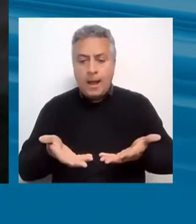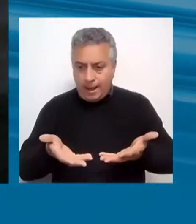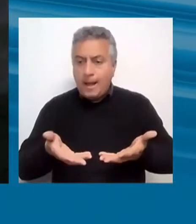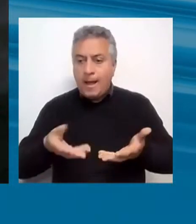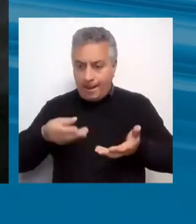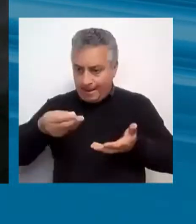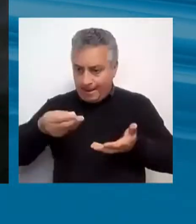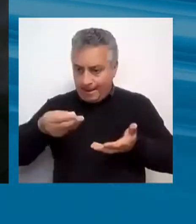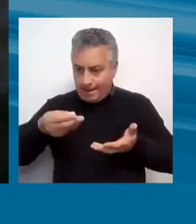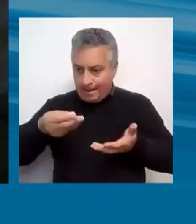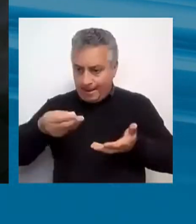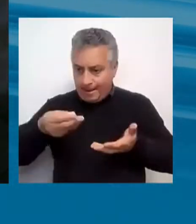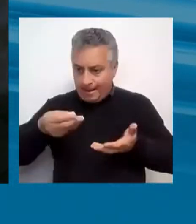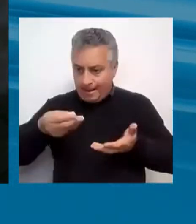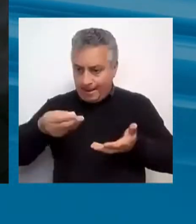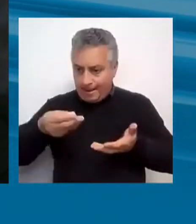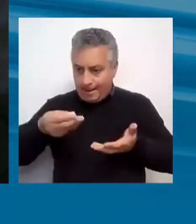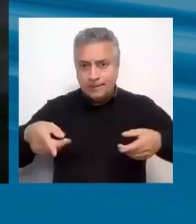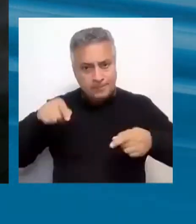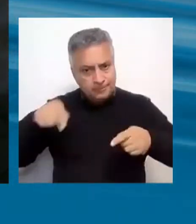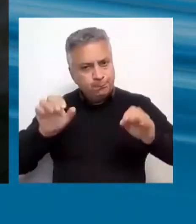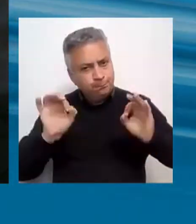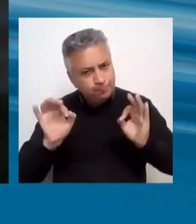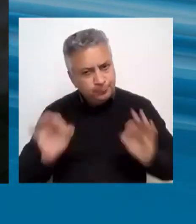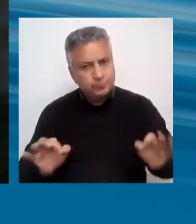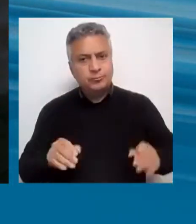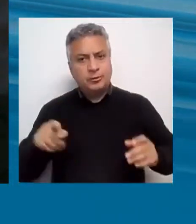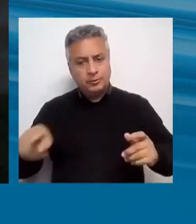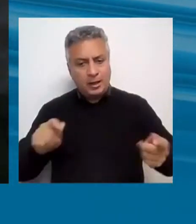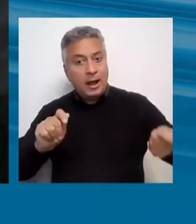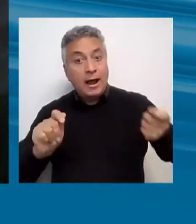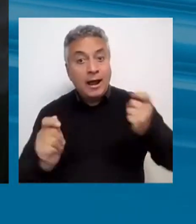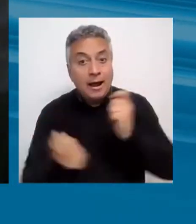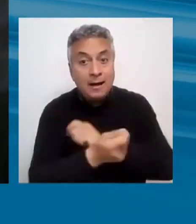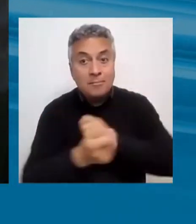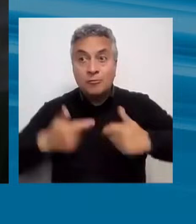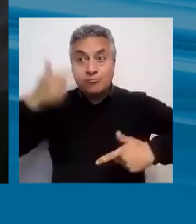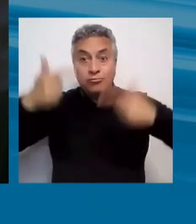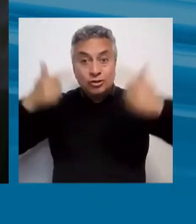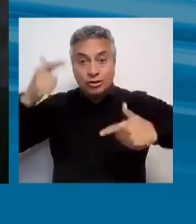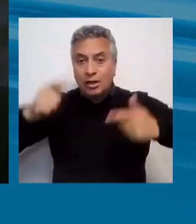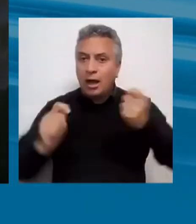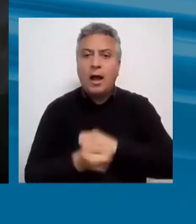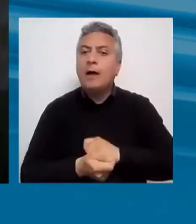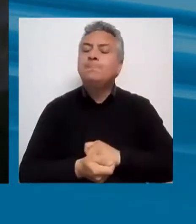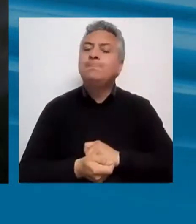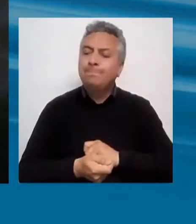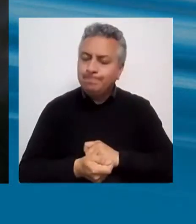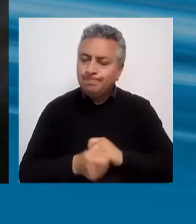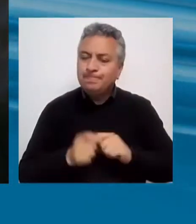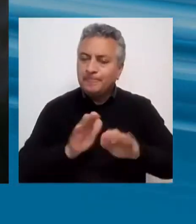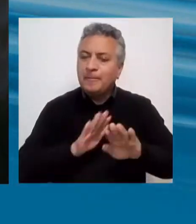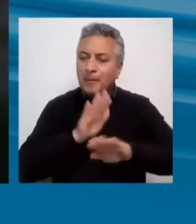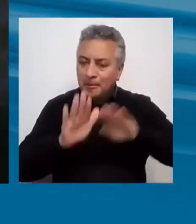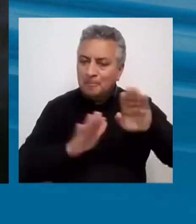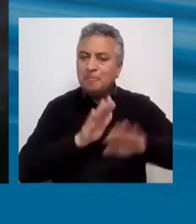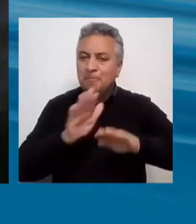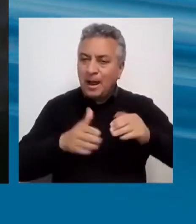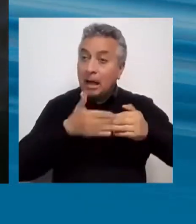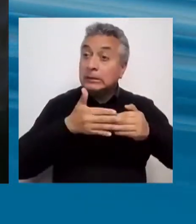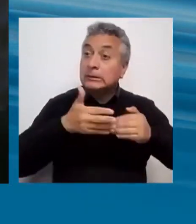do need comprehensive and redistribution policies, because very often there's comparison against